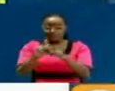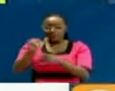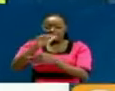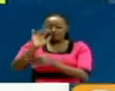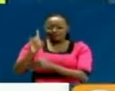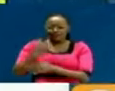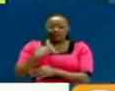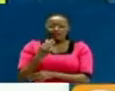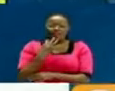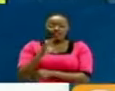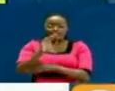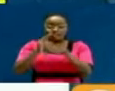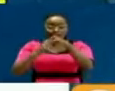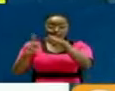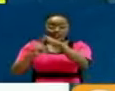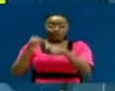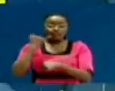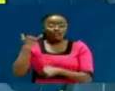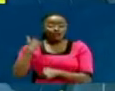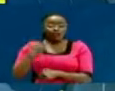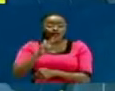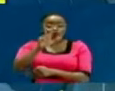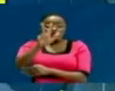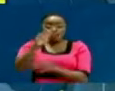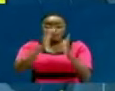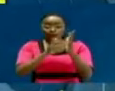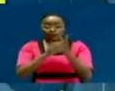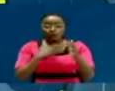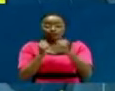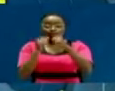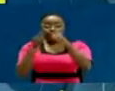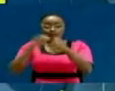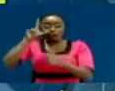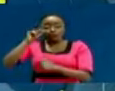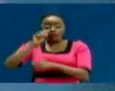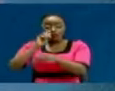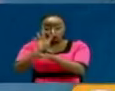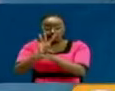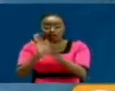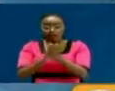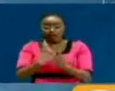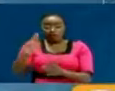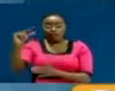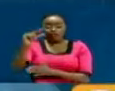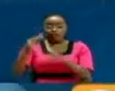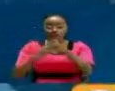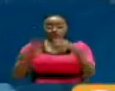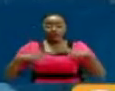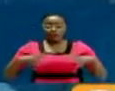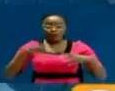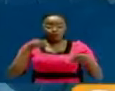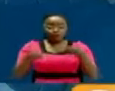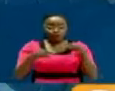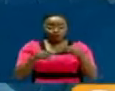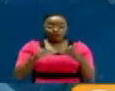a total of 376, Nakuru with 23, Machakos 18, Mombasa 14, and Uasin Gishu 7.